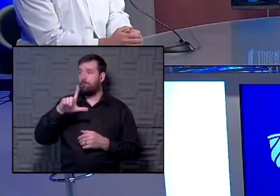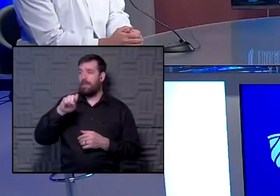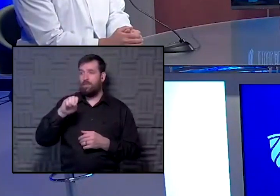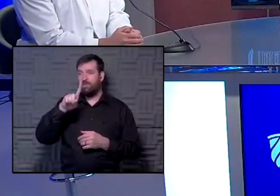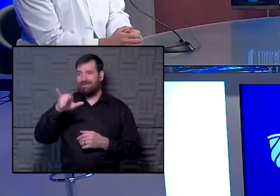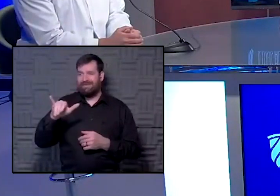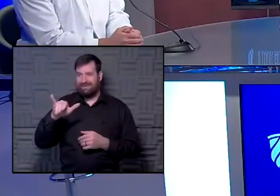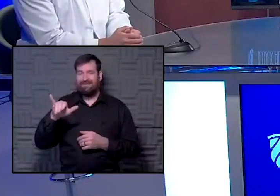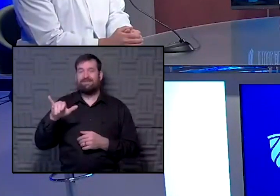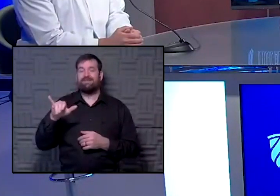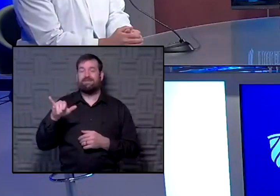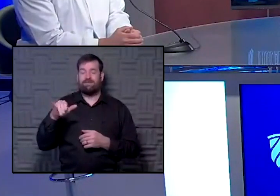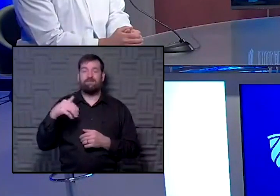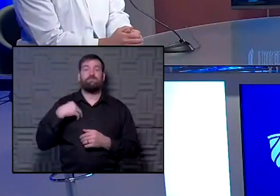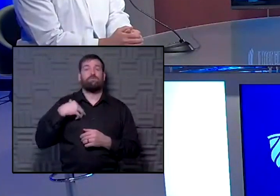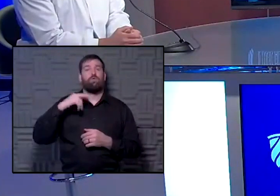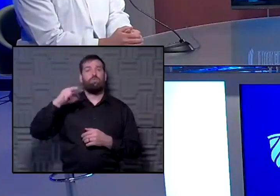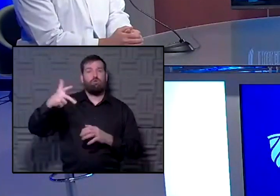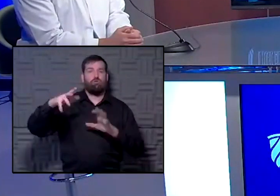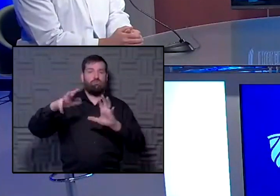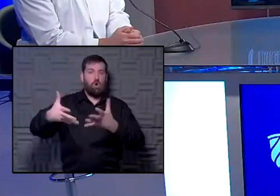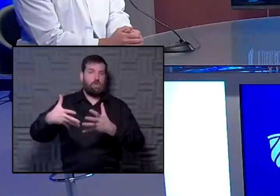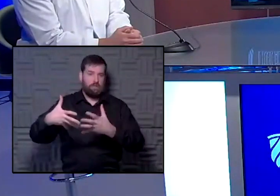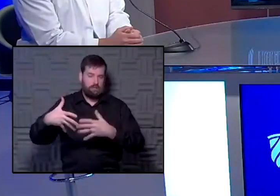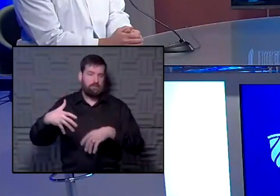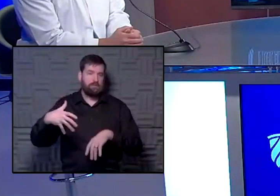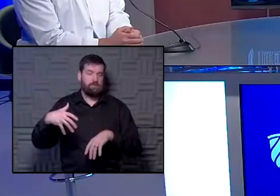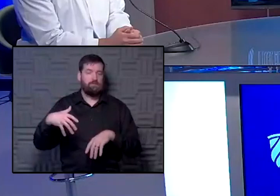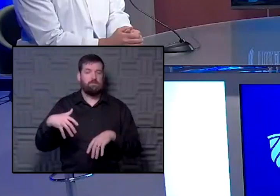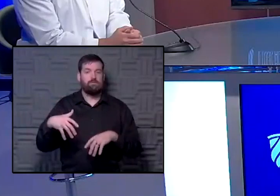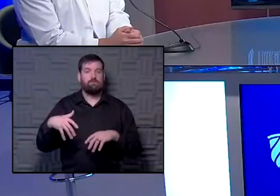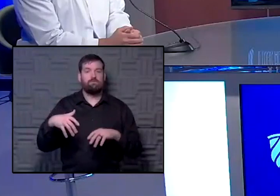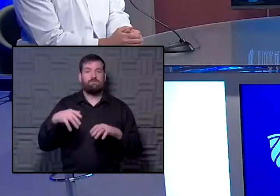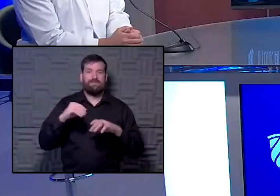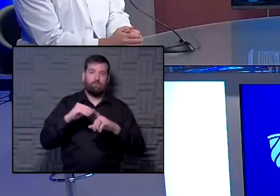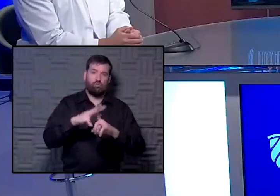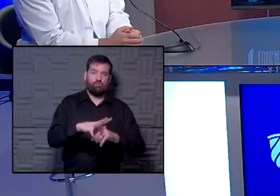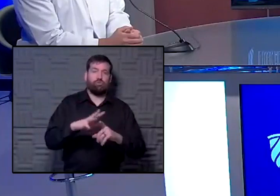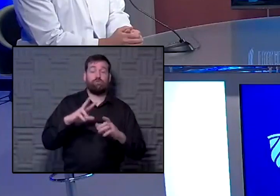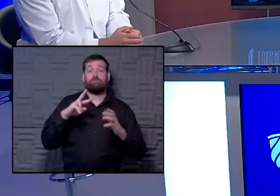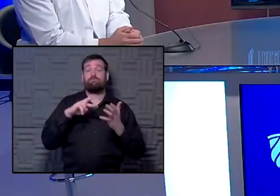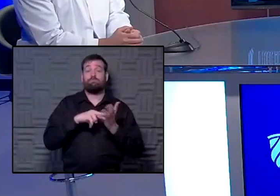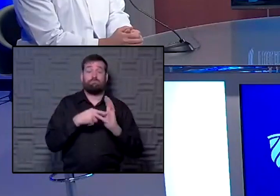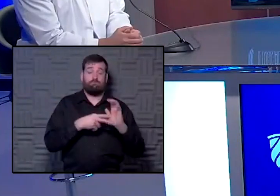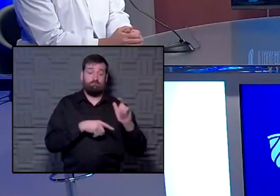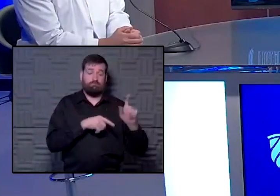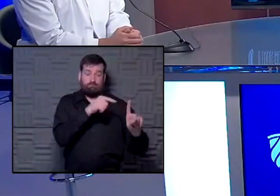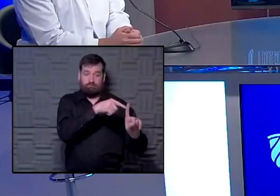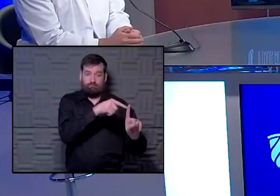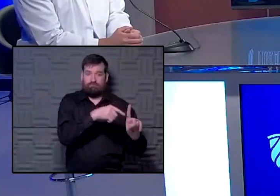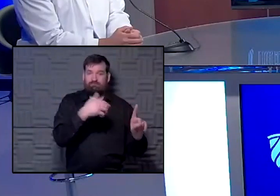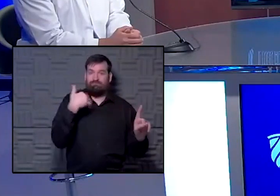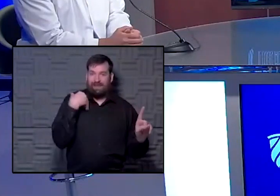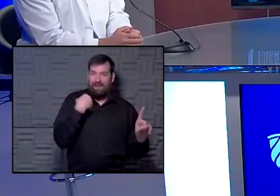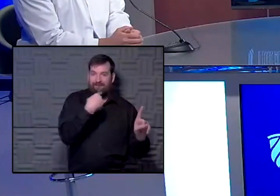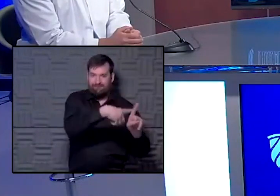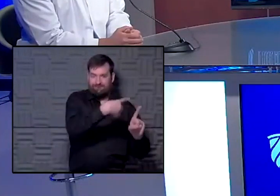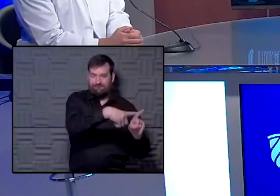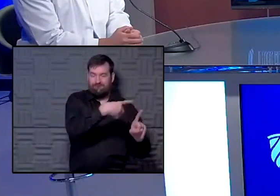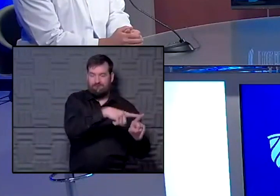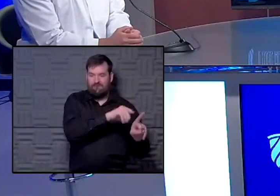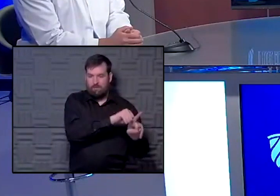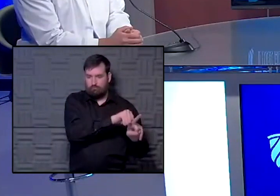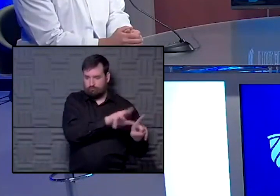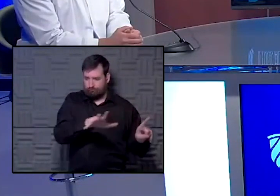Melody has a question about third-party exposure. In this case, A, who was sick and didn't know it, was